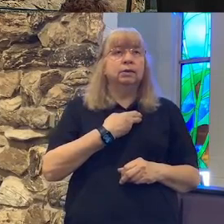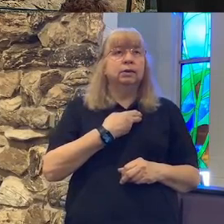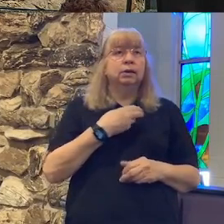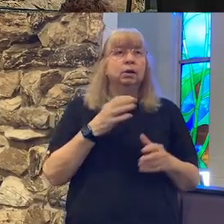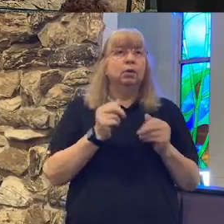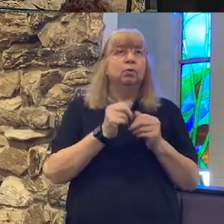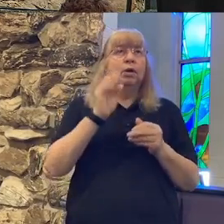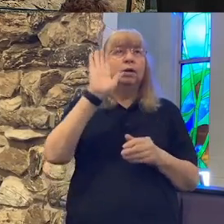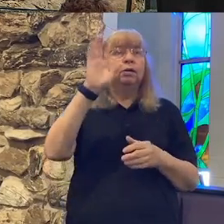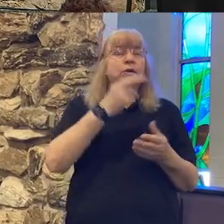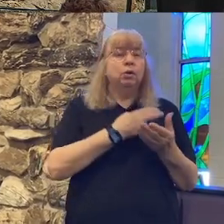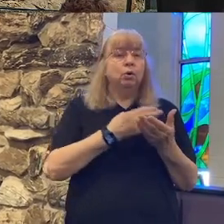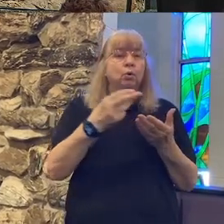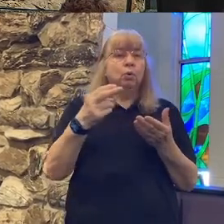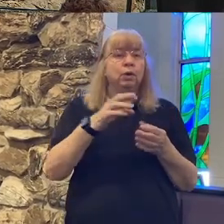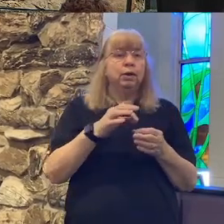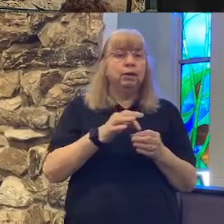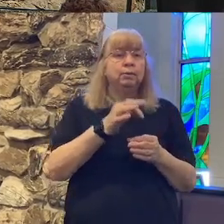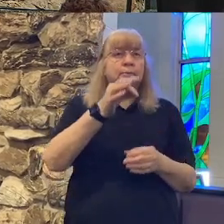with your Holy Spirit.